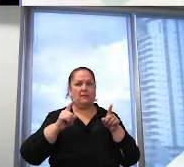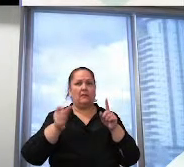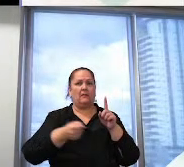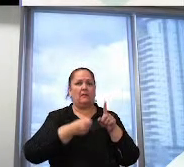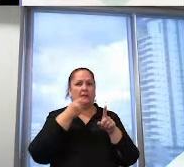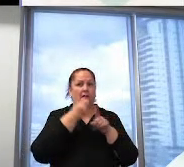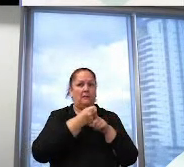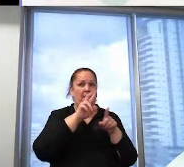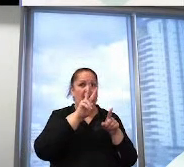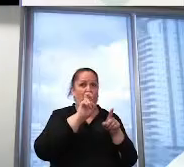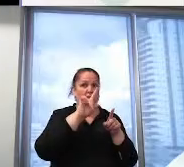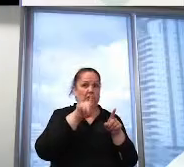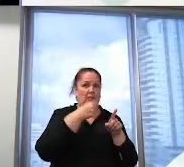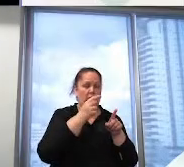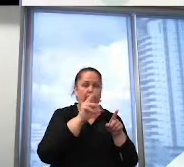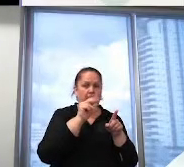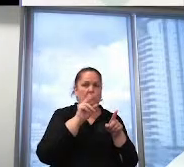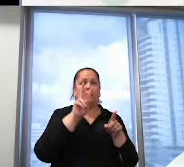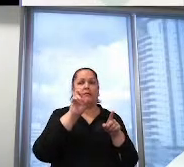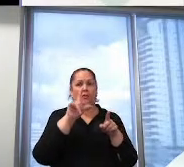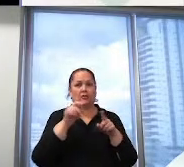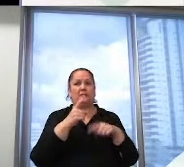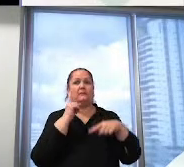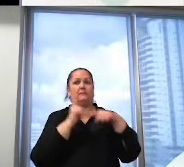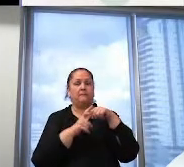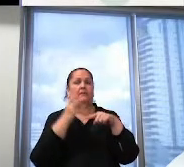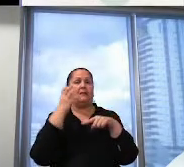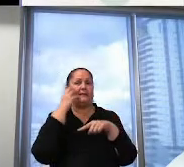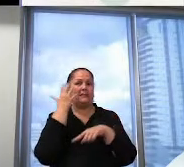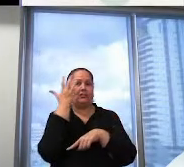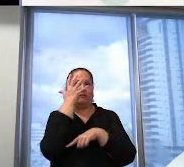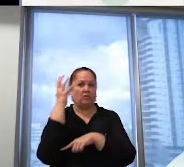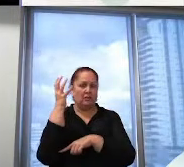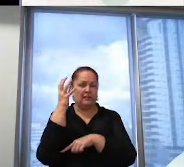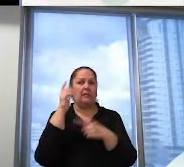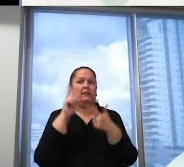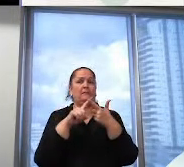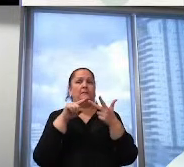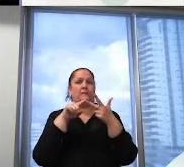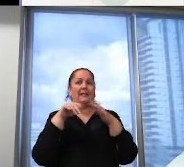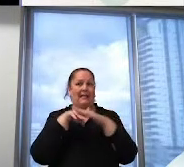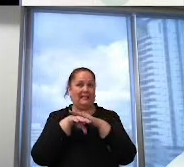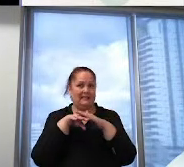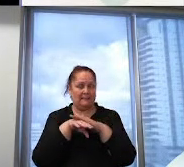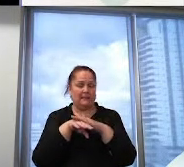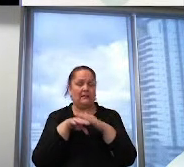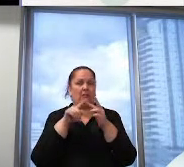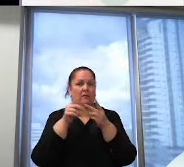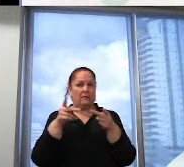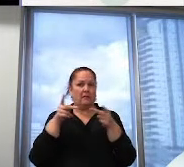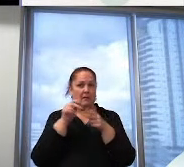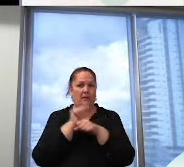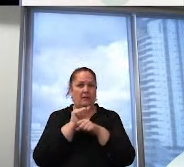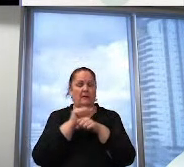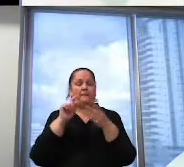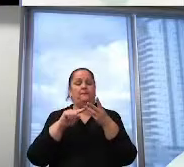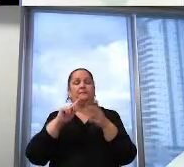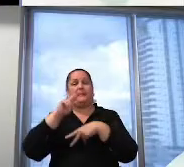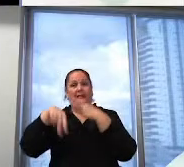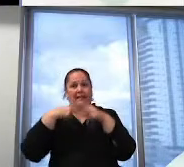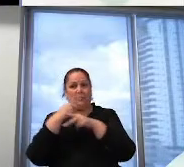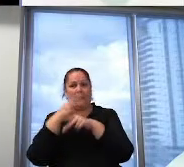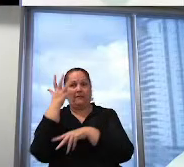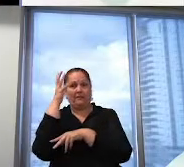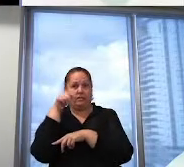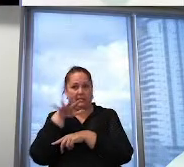is impacted not only by voltage, but also by the density of vegetation, accessibility of the work site, type